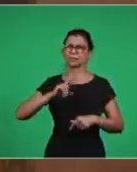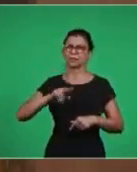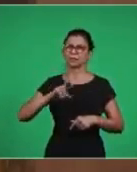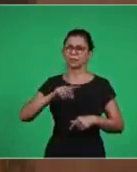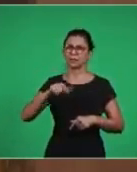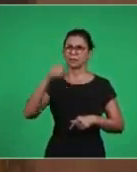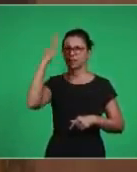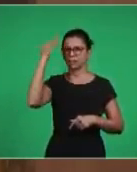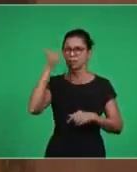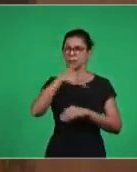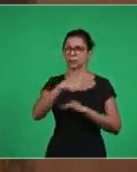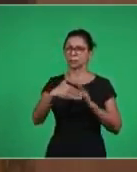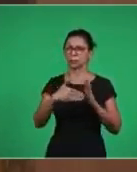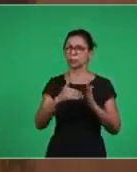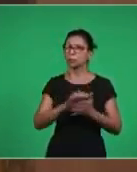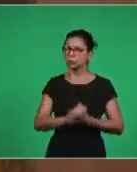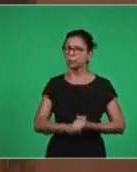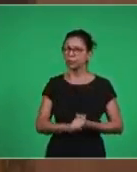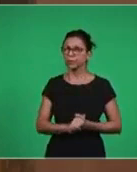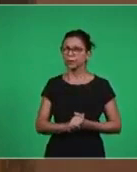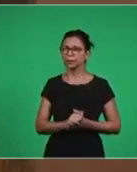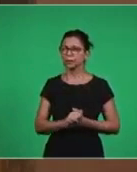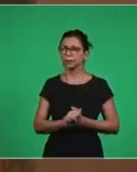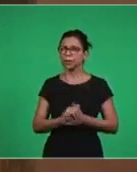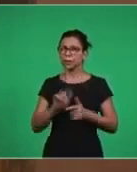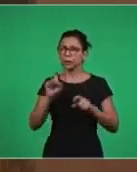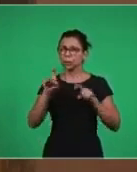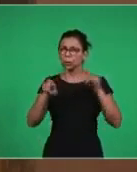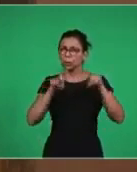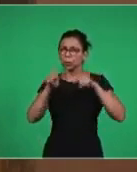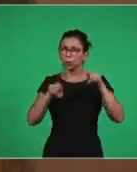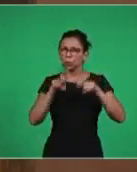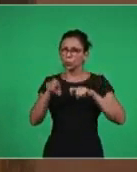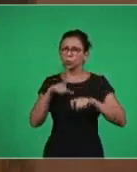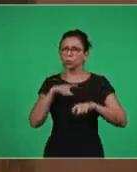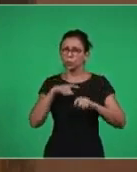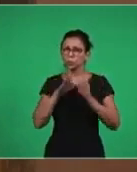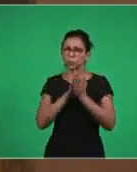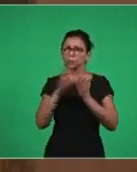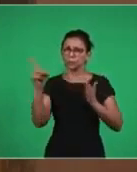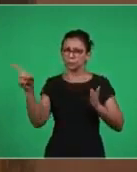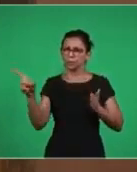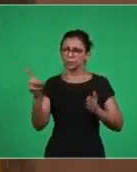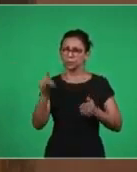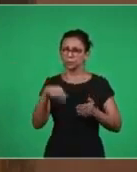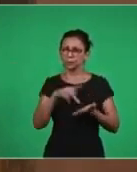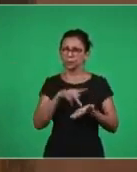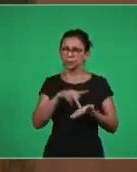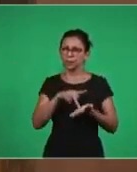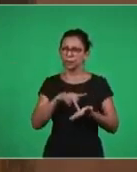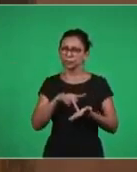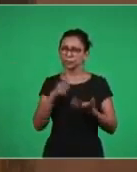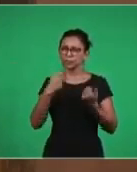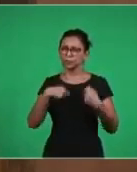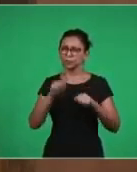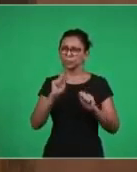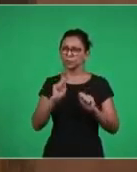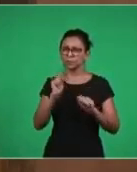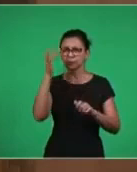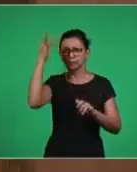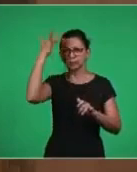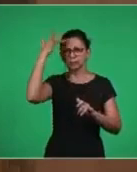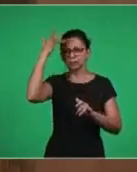concordance, biblical concordance, everybody knows about that. The Bible has is on the computer. Everybody has access to